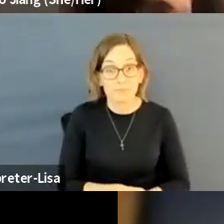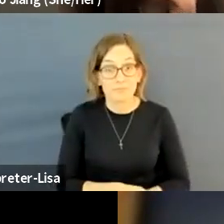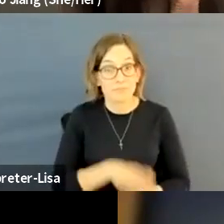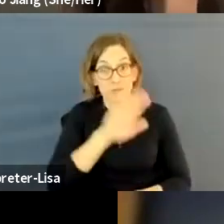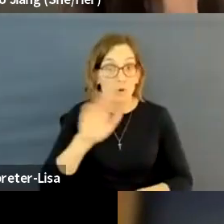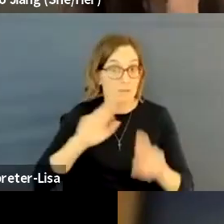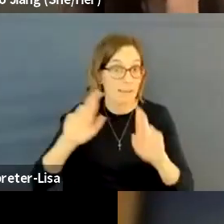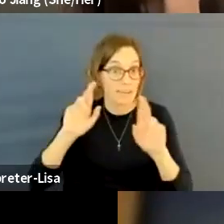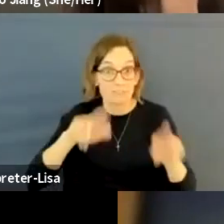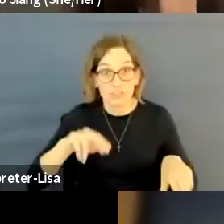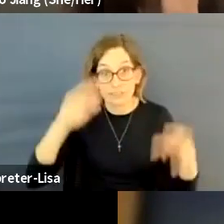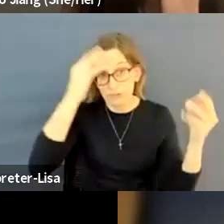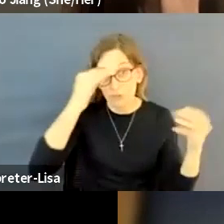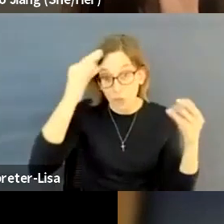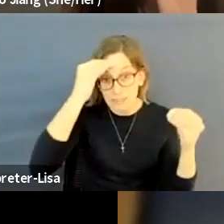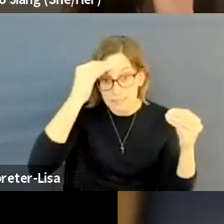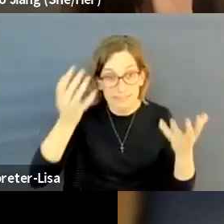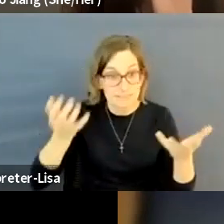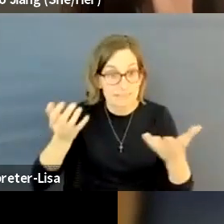reactions, thoughts?